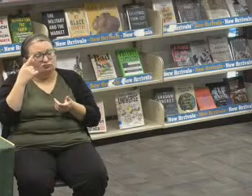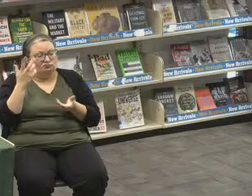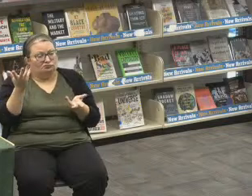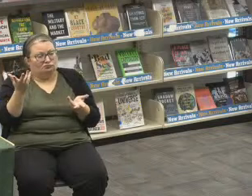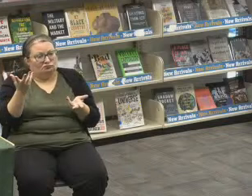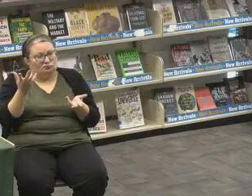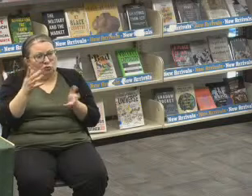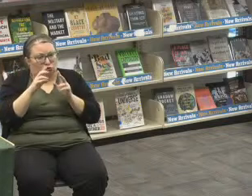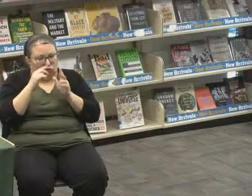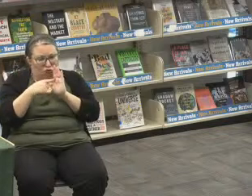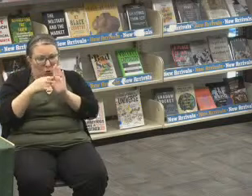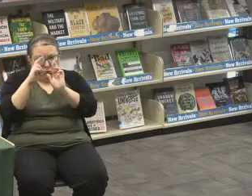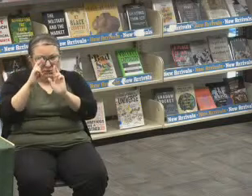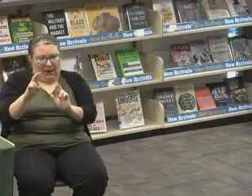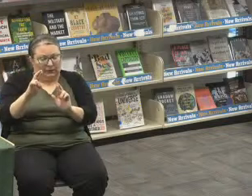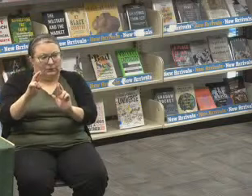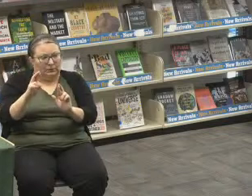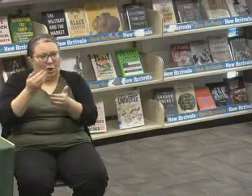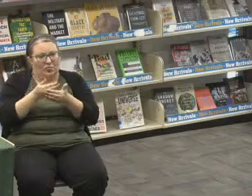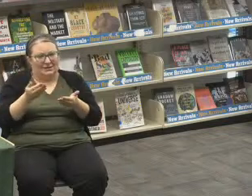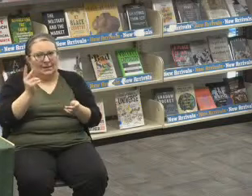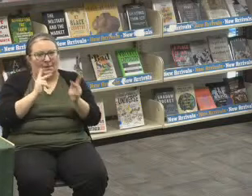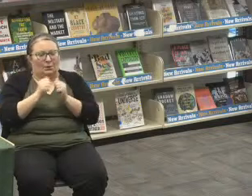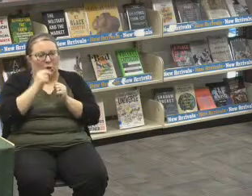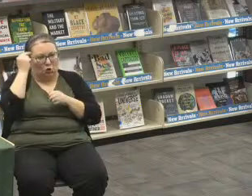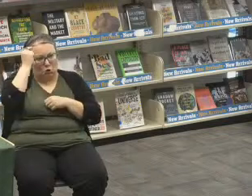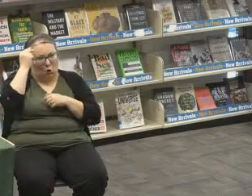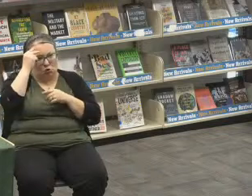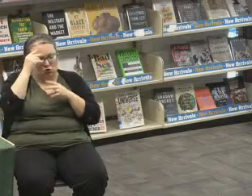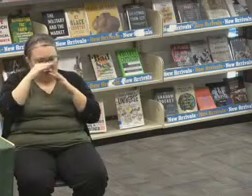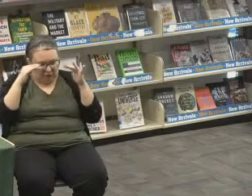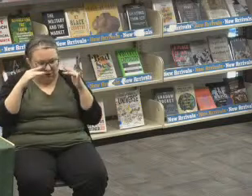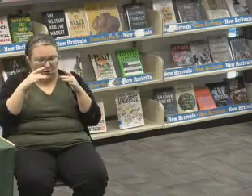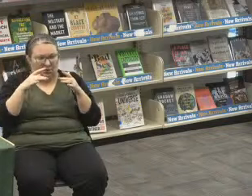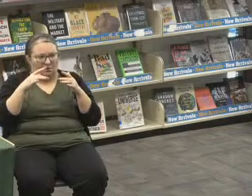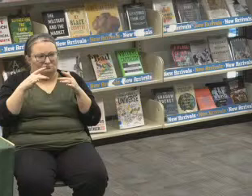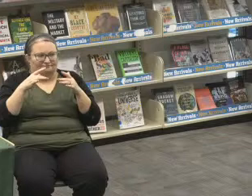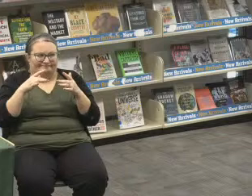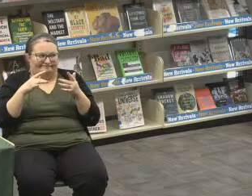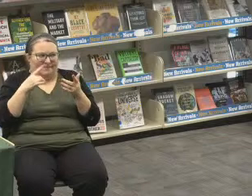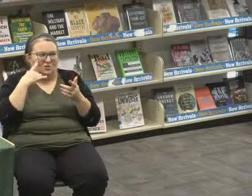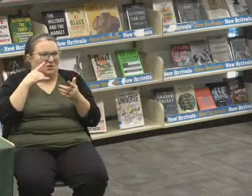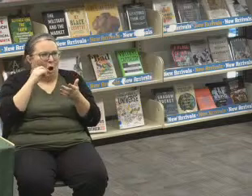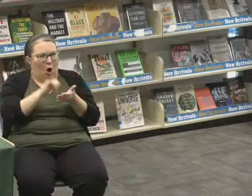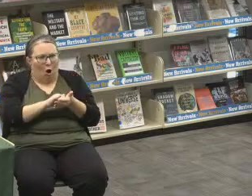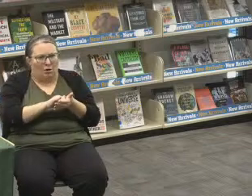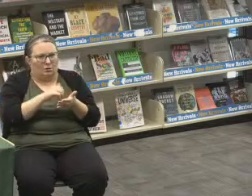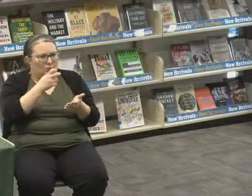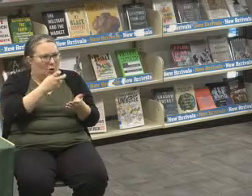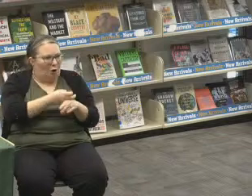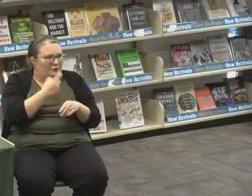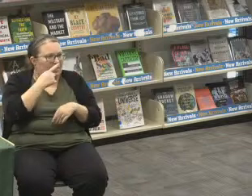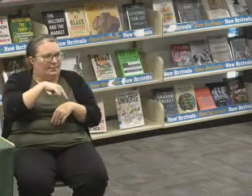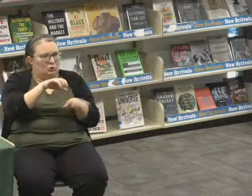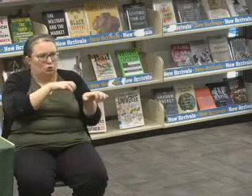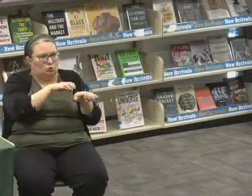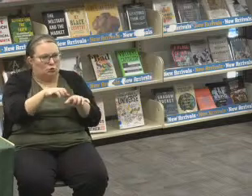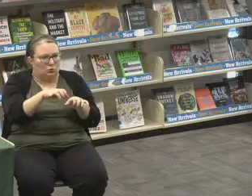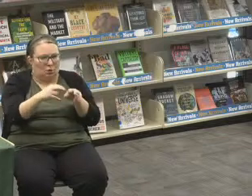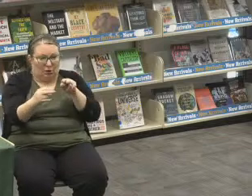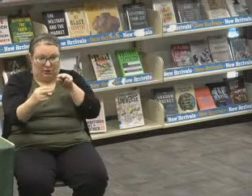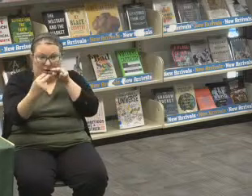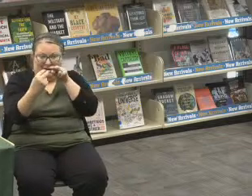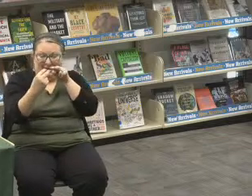far as showing respect are things that people with neurodiversity find difficult or impossible to do. Looking in the eyes, for